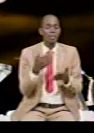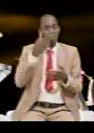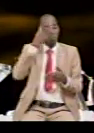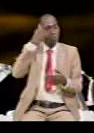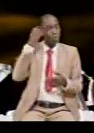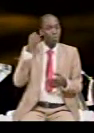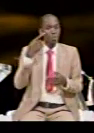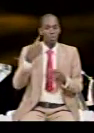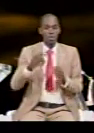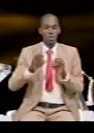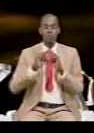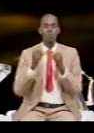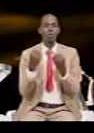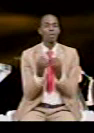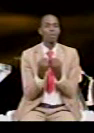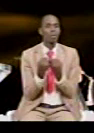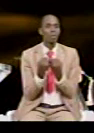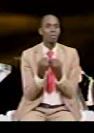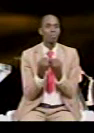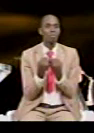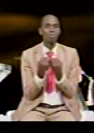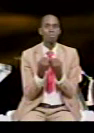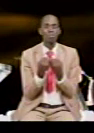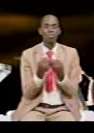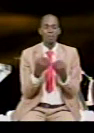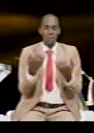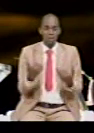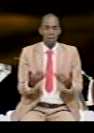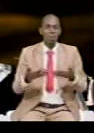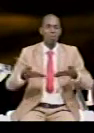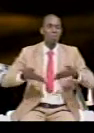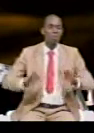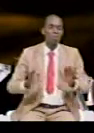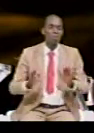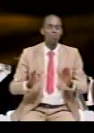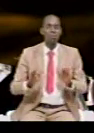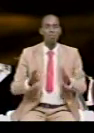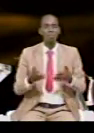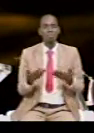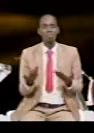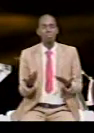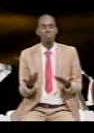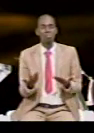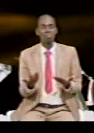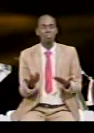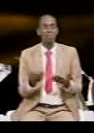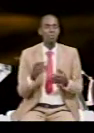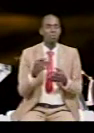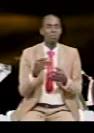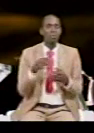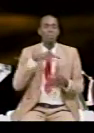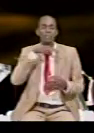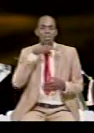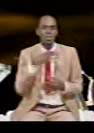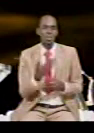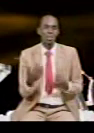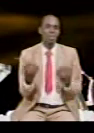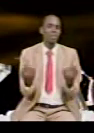the society kind of legalized, modernized iniquity,